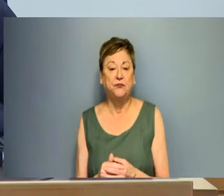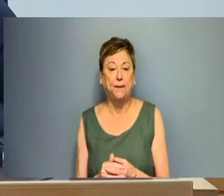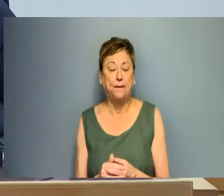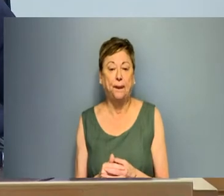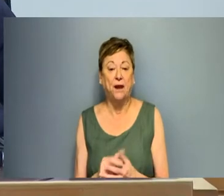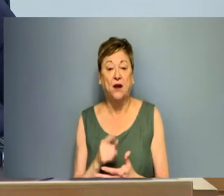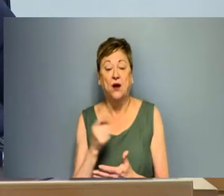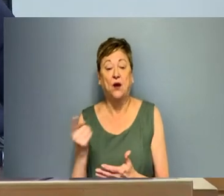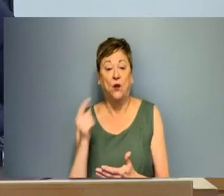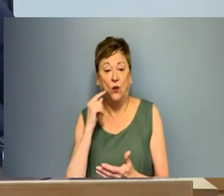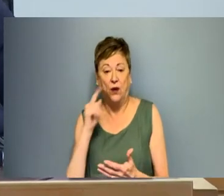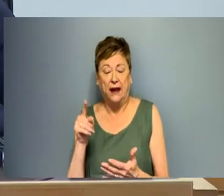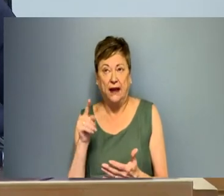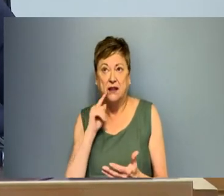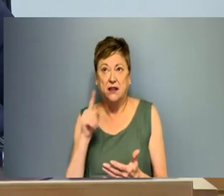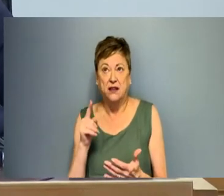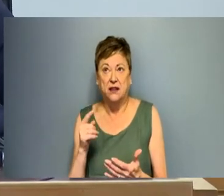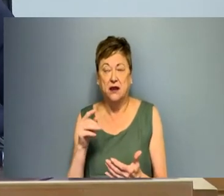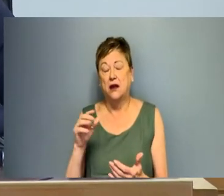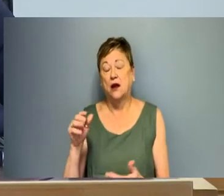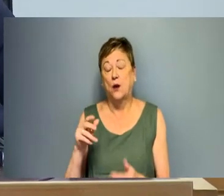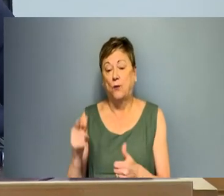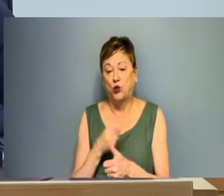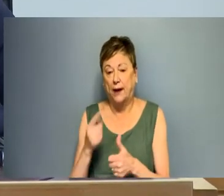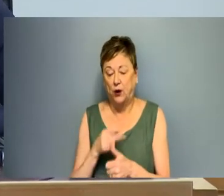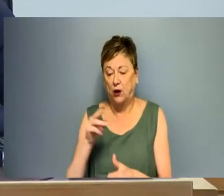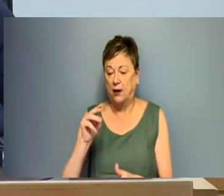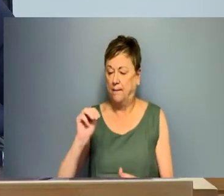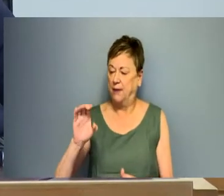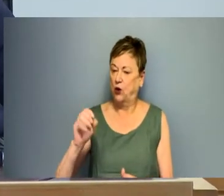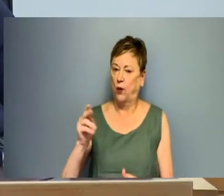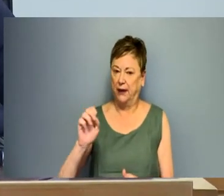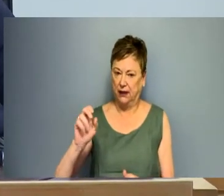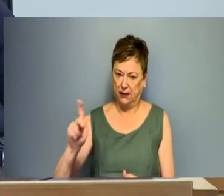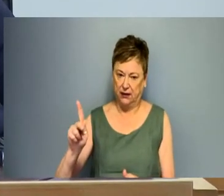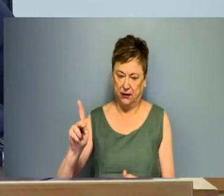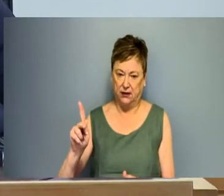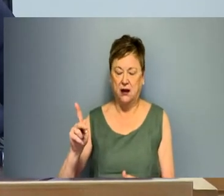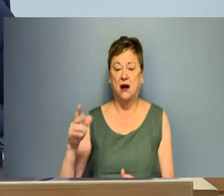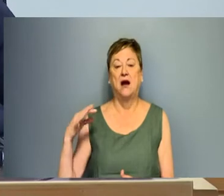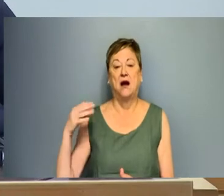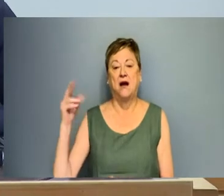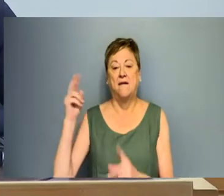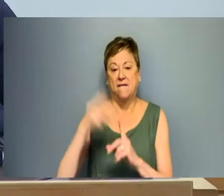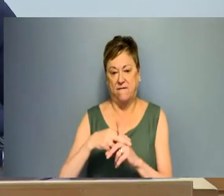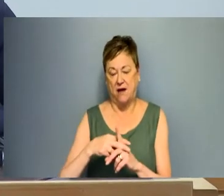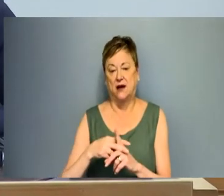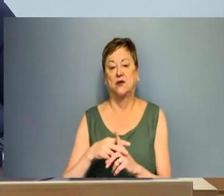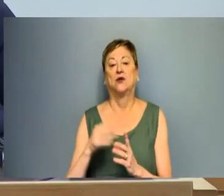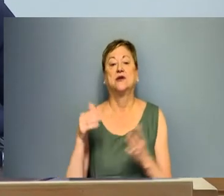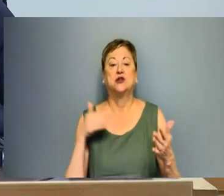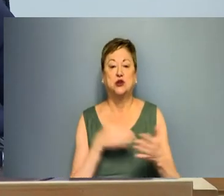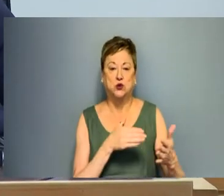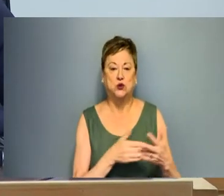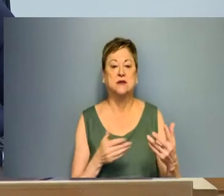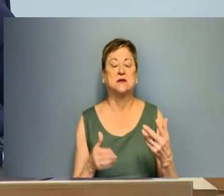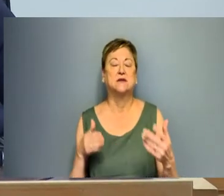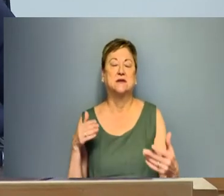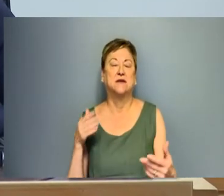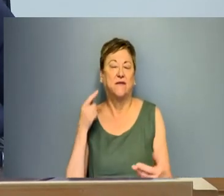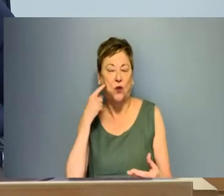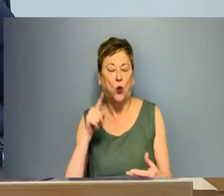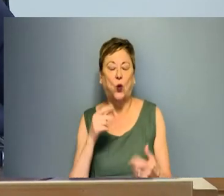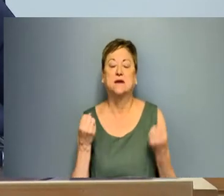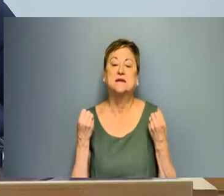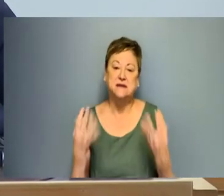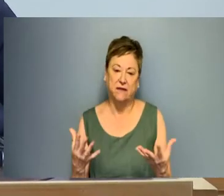those campaigns in the Senate primary, the McCormick campaign, filed lawsuits against dozens of counties in Pennsylvania. The